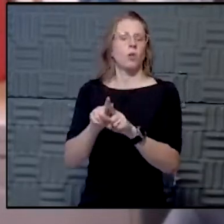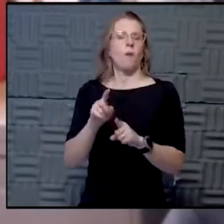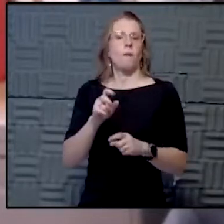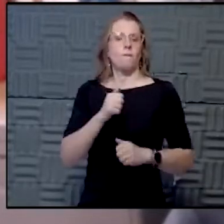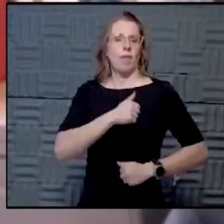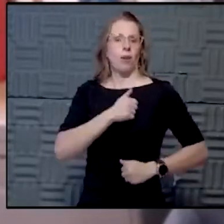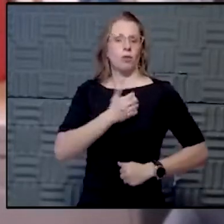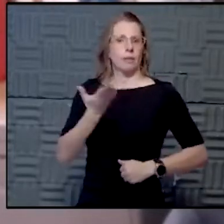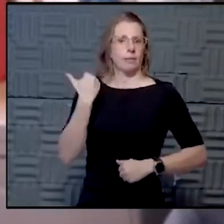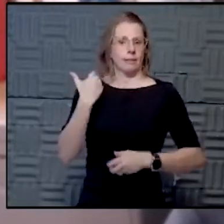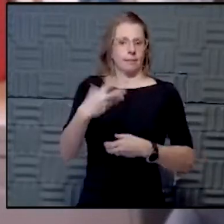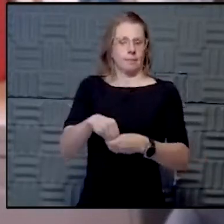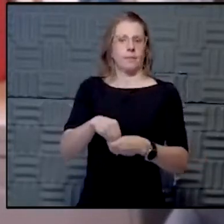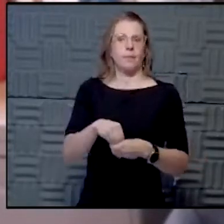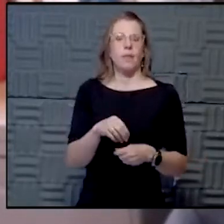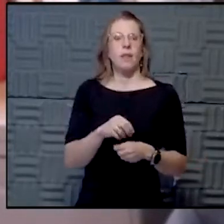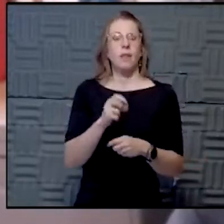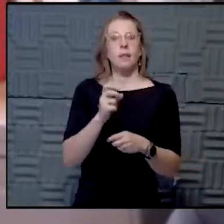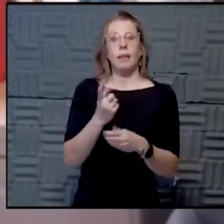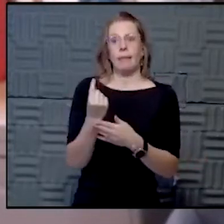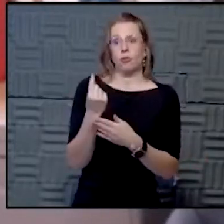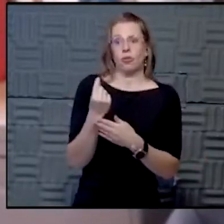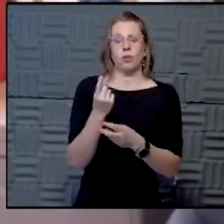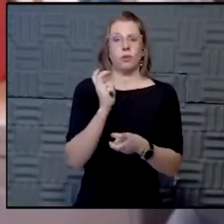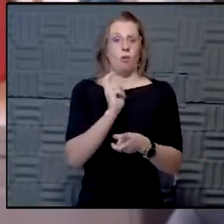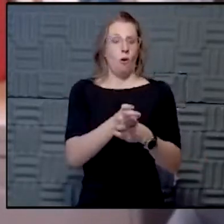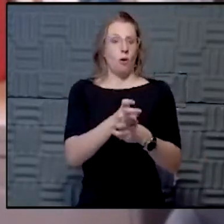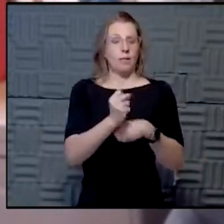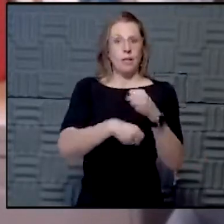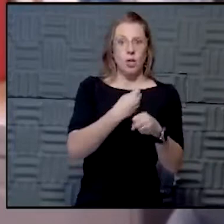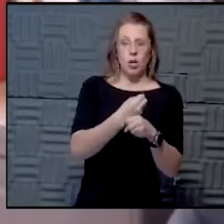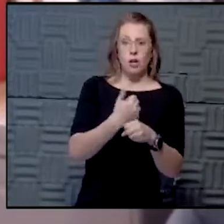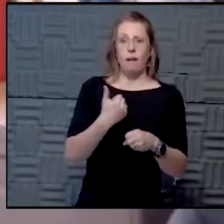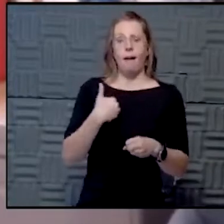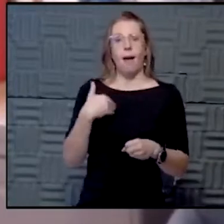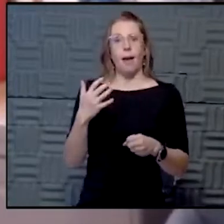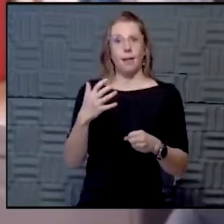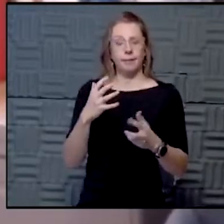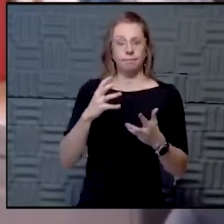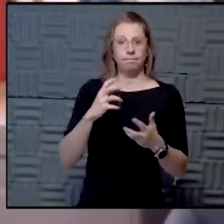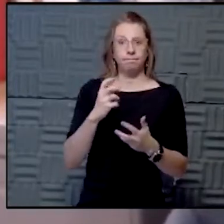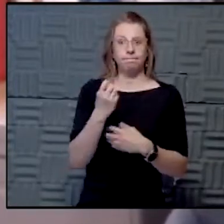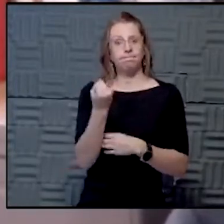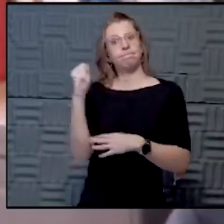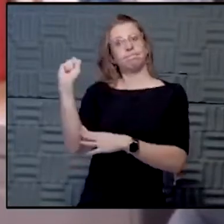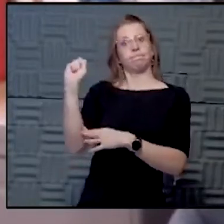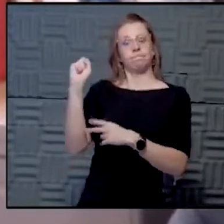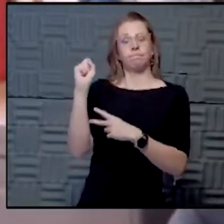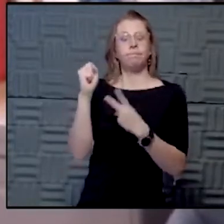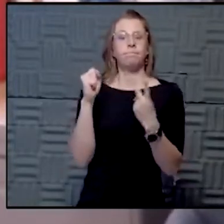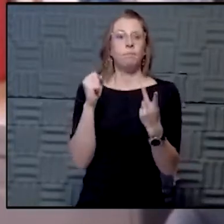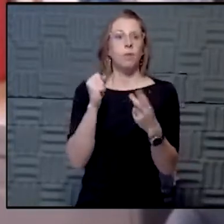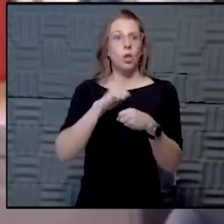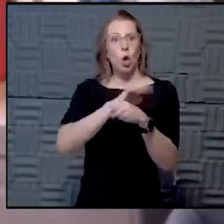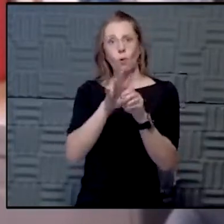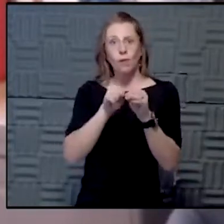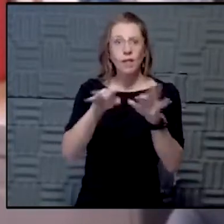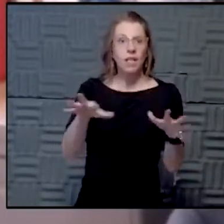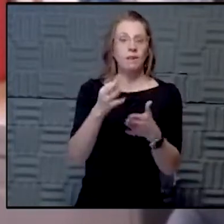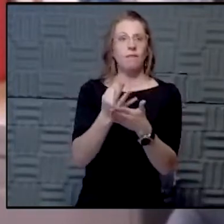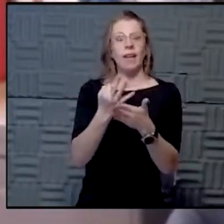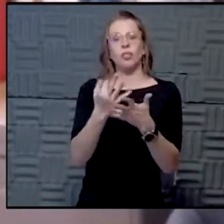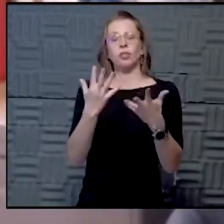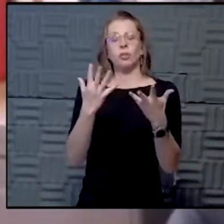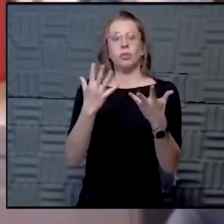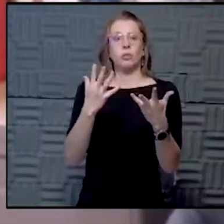professionals. We had social unrest, protests, a little thing called COVID, financial